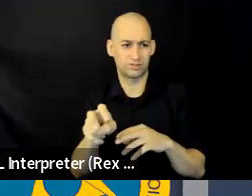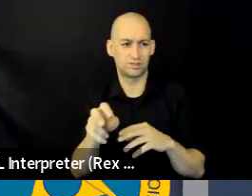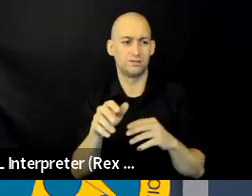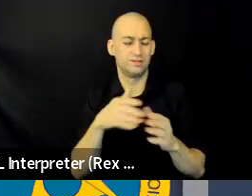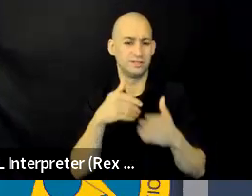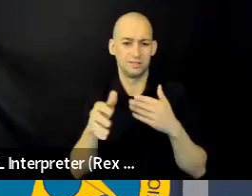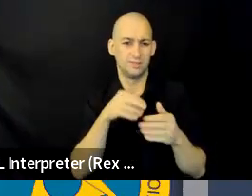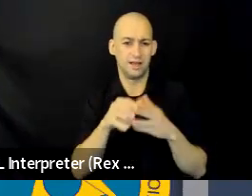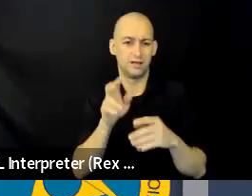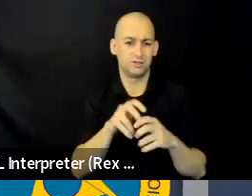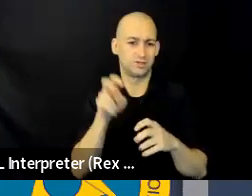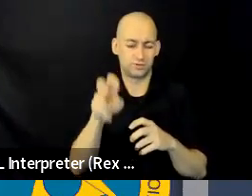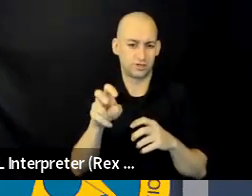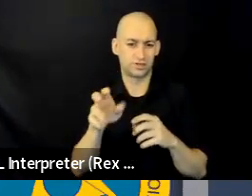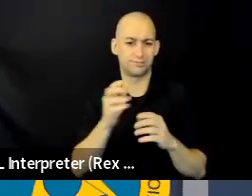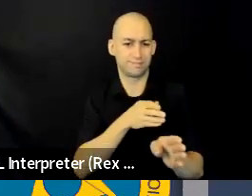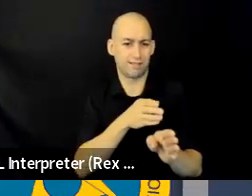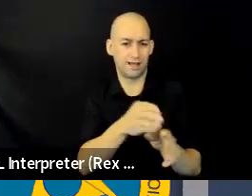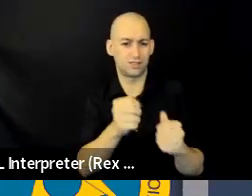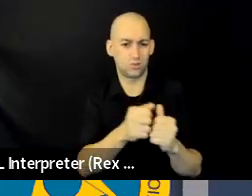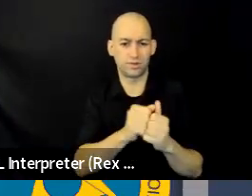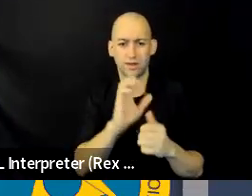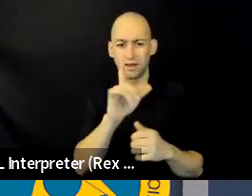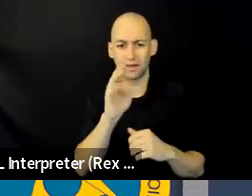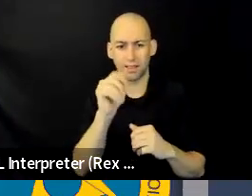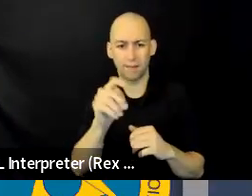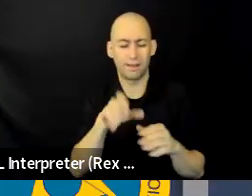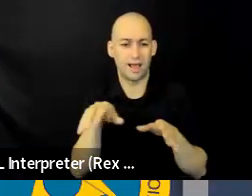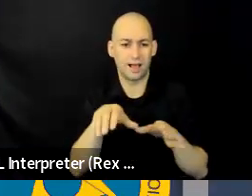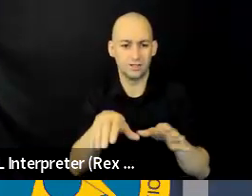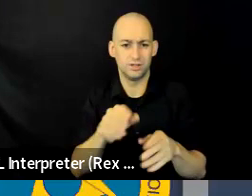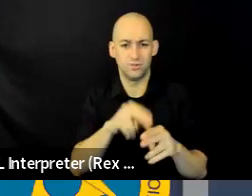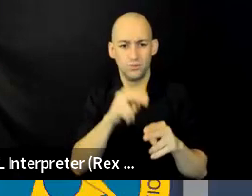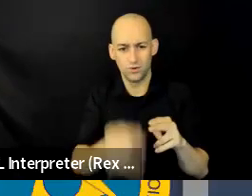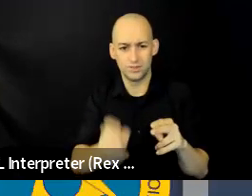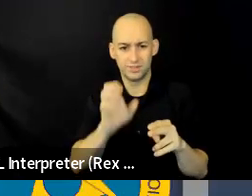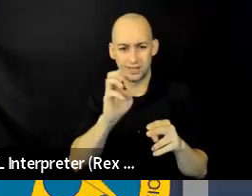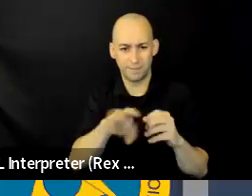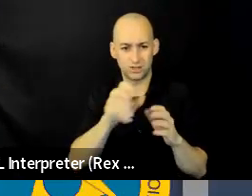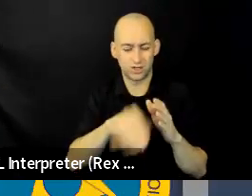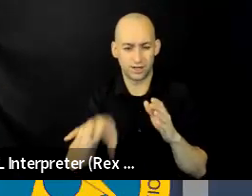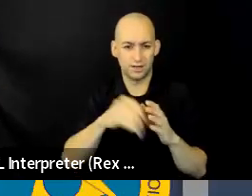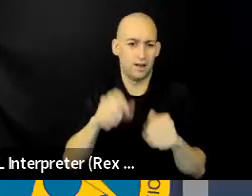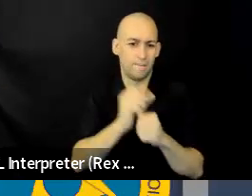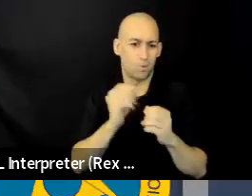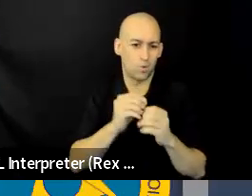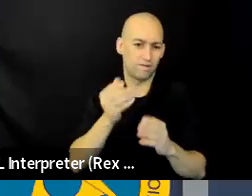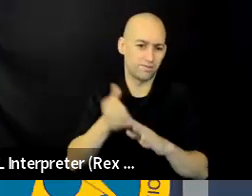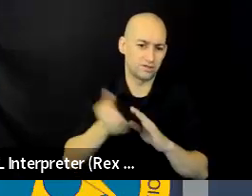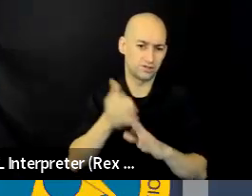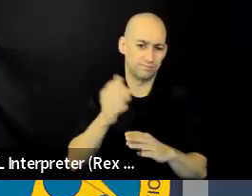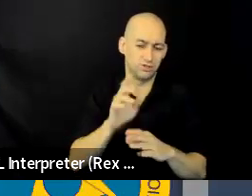of transportation. The project aligns with the climate action by potentially reducing emissions through more efficient transit.